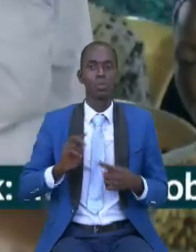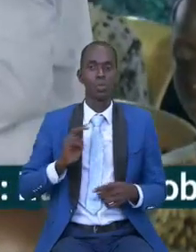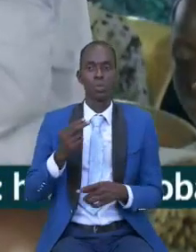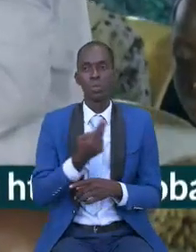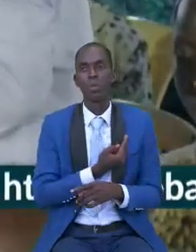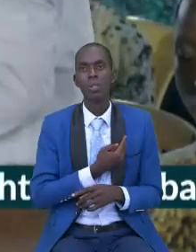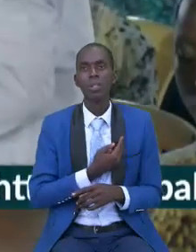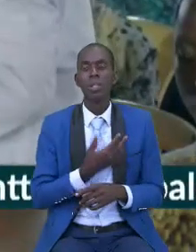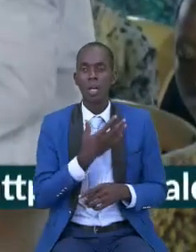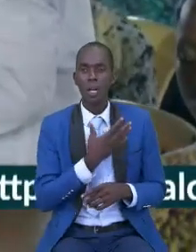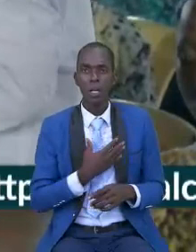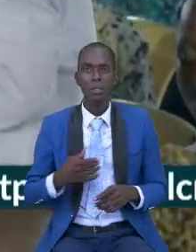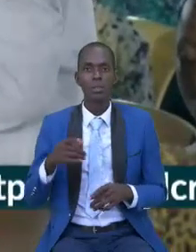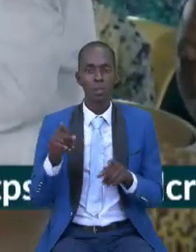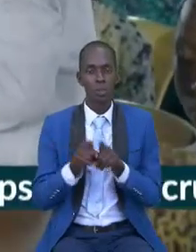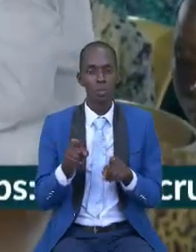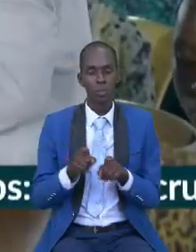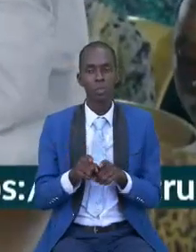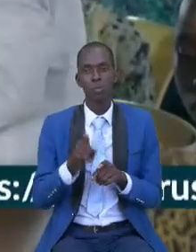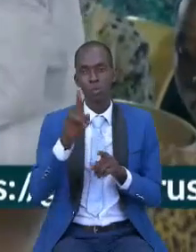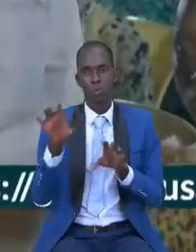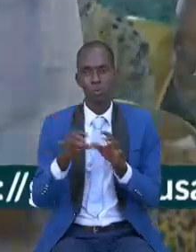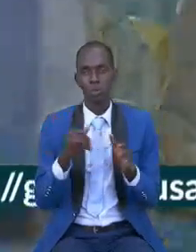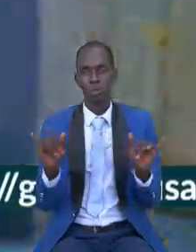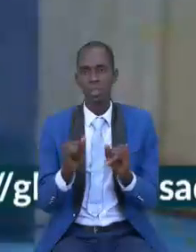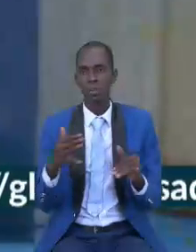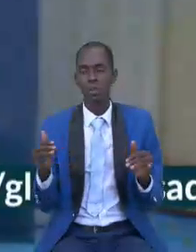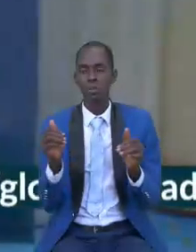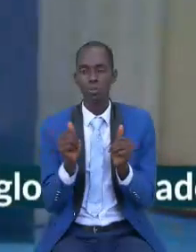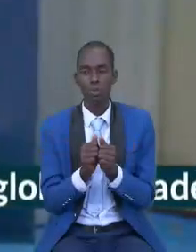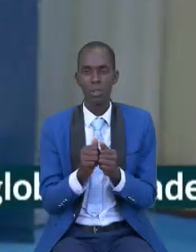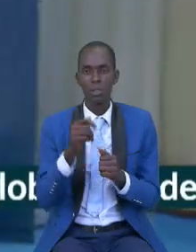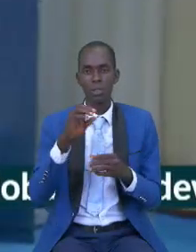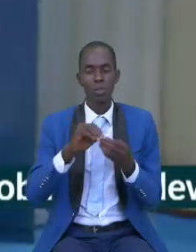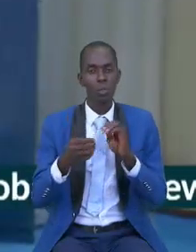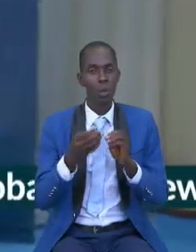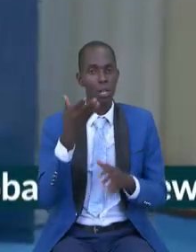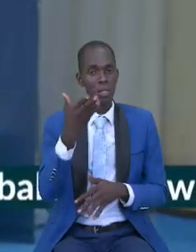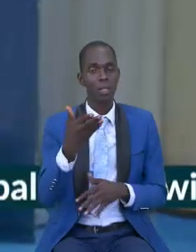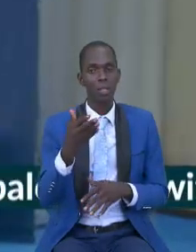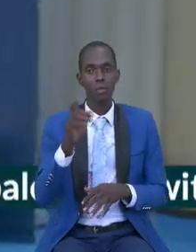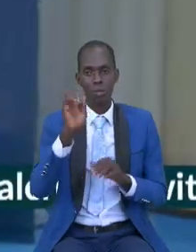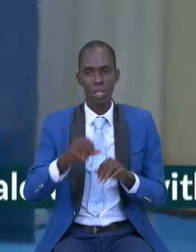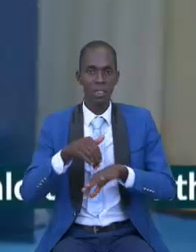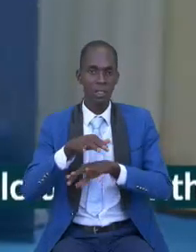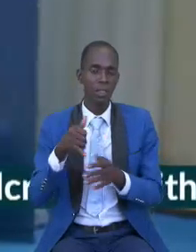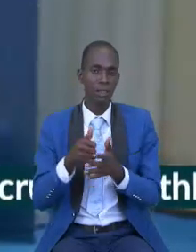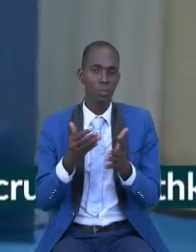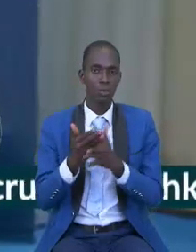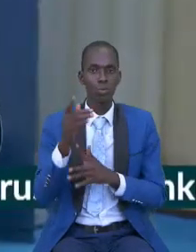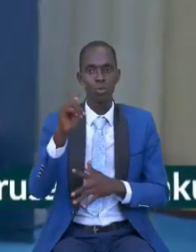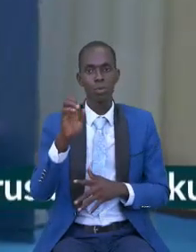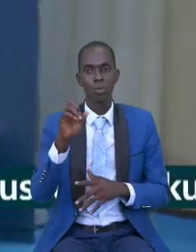Every soul is important at the presence of God. They have given their life to the Lord. Heaven